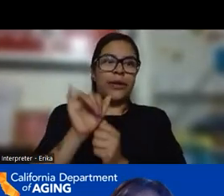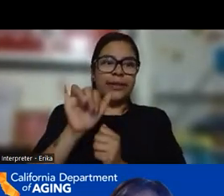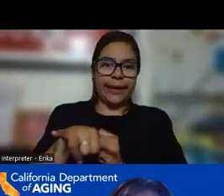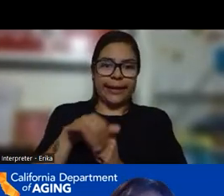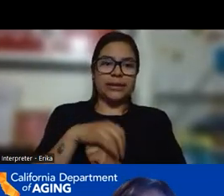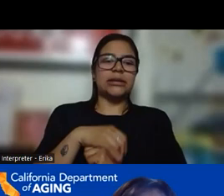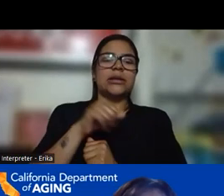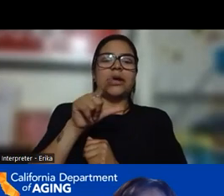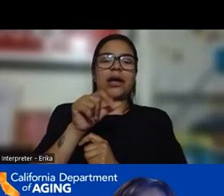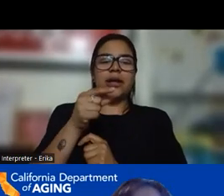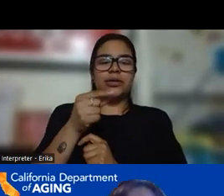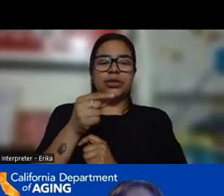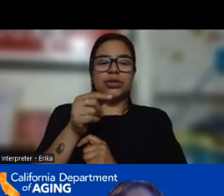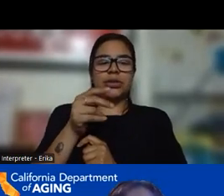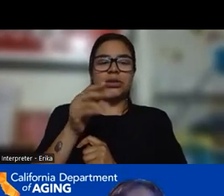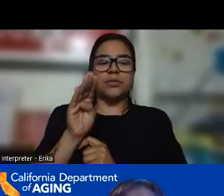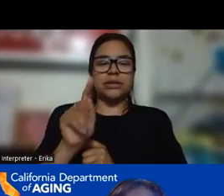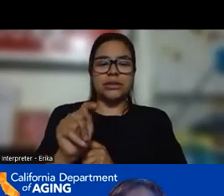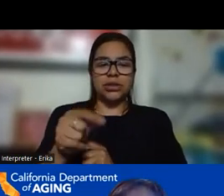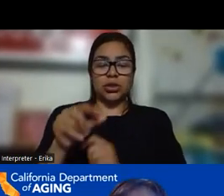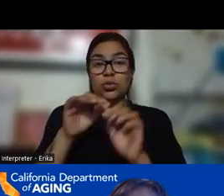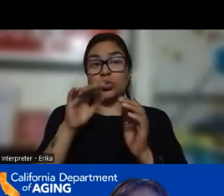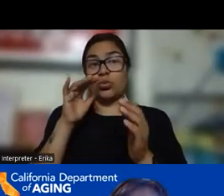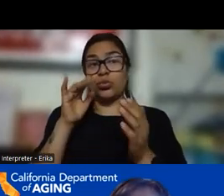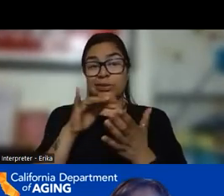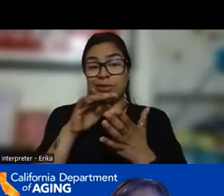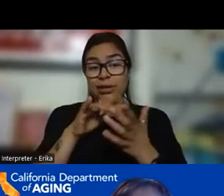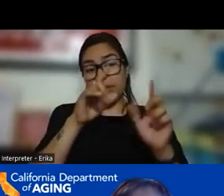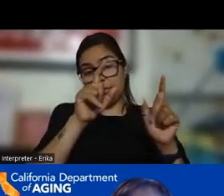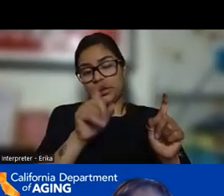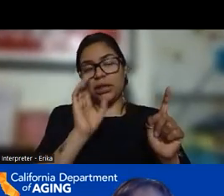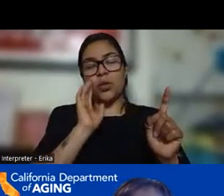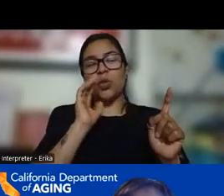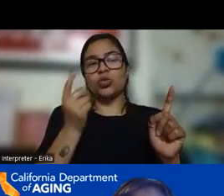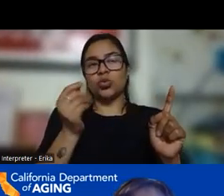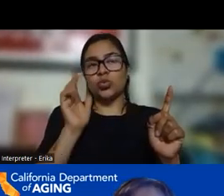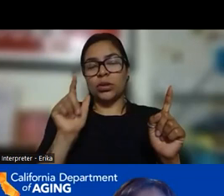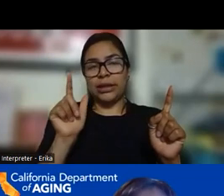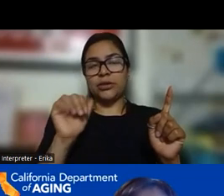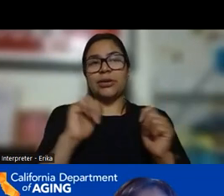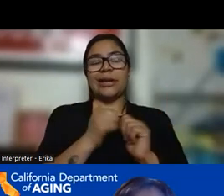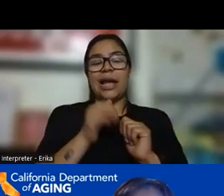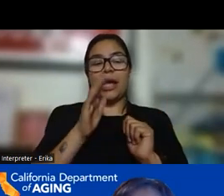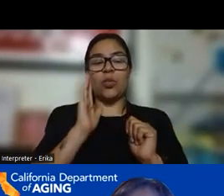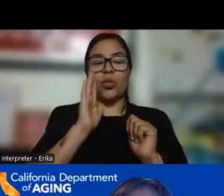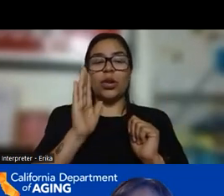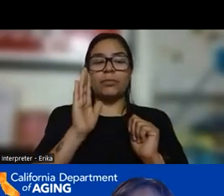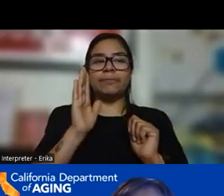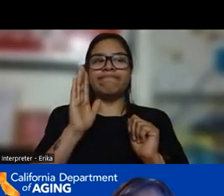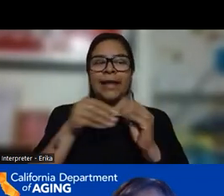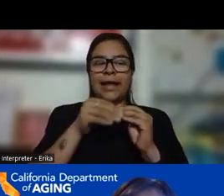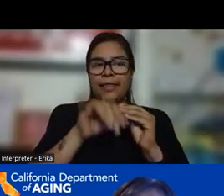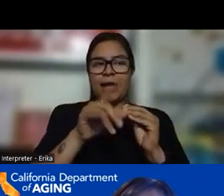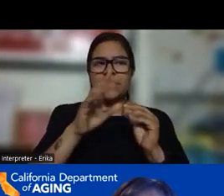about the LGBTQ study, and I'm also participating in a health work group